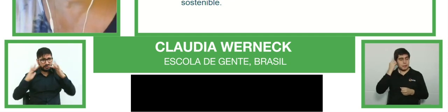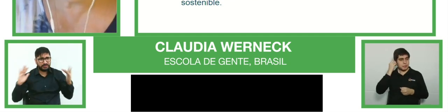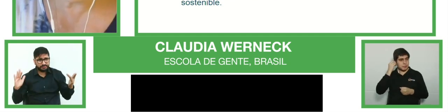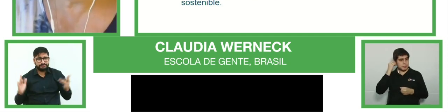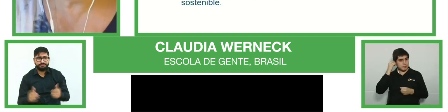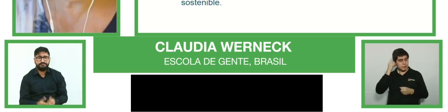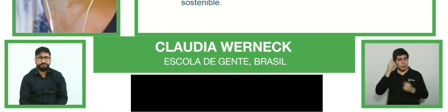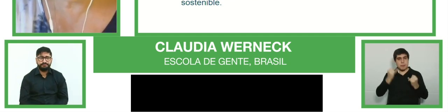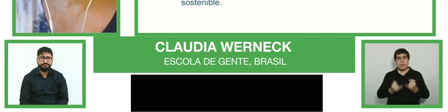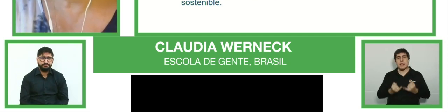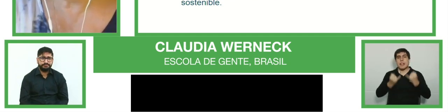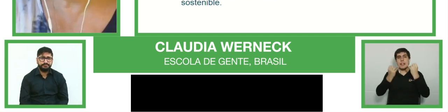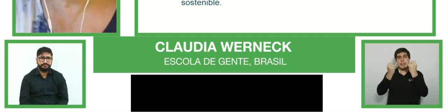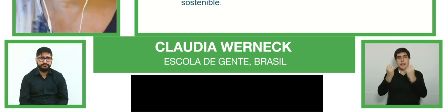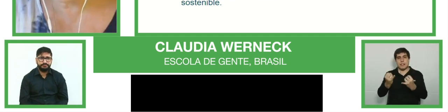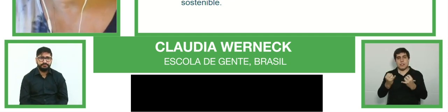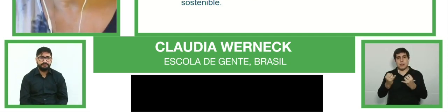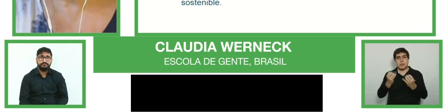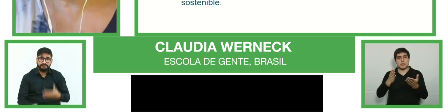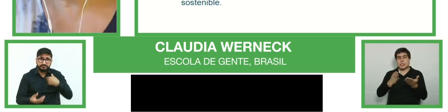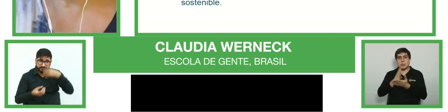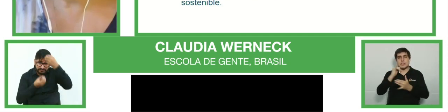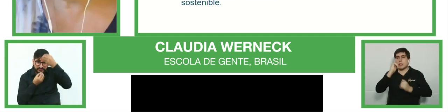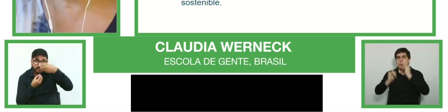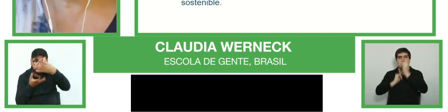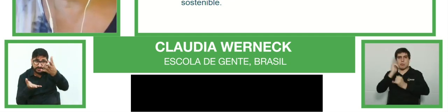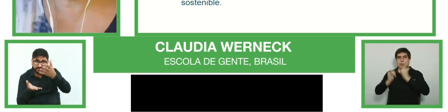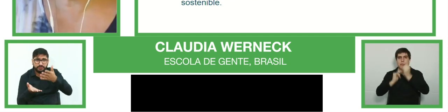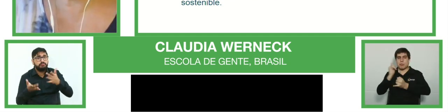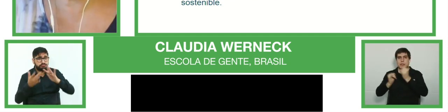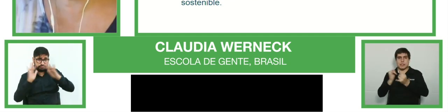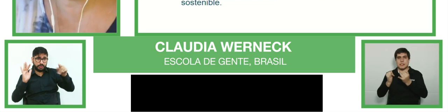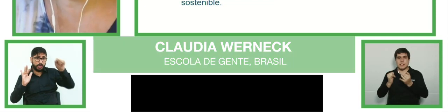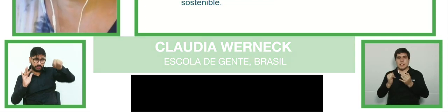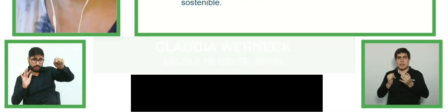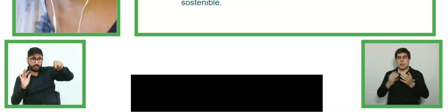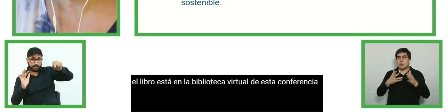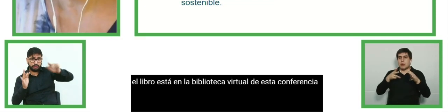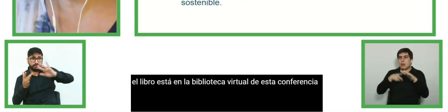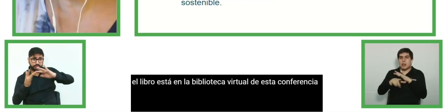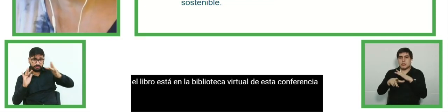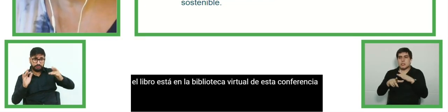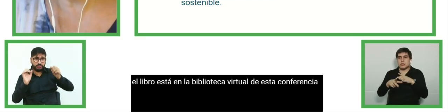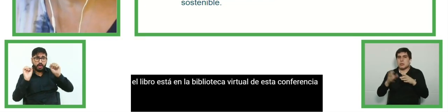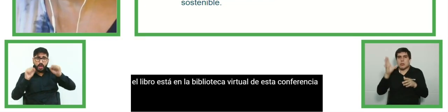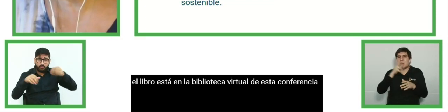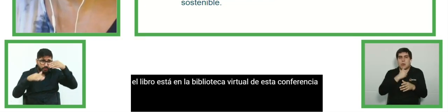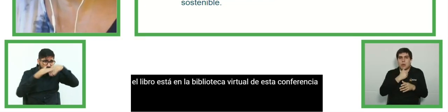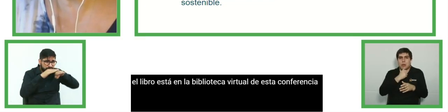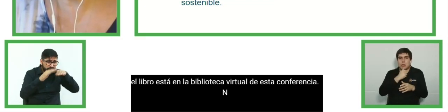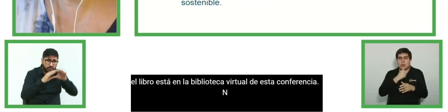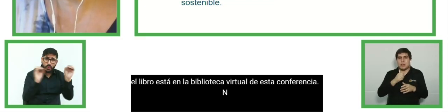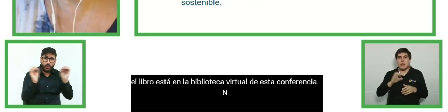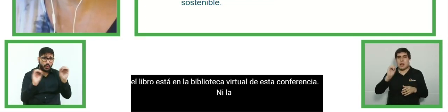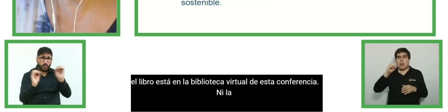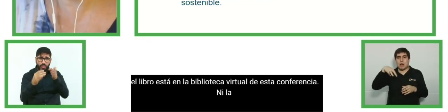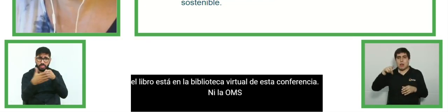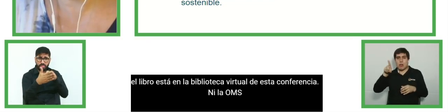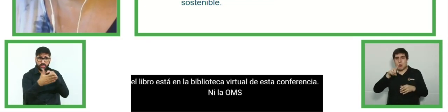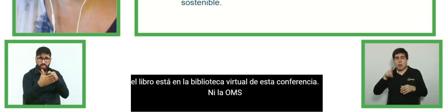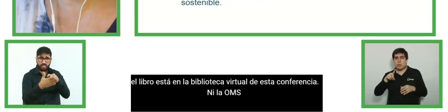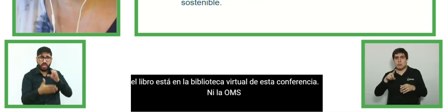the online world without any accessibility. Not even the OMS